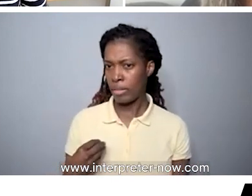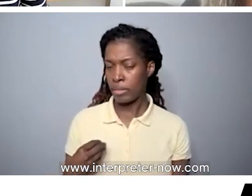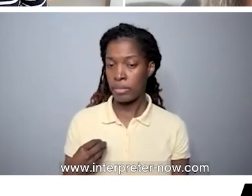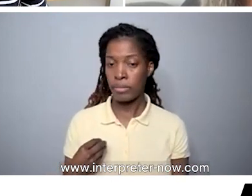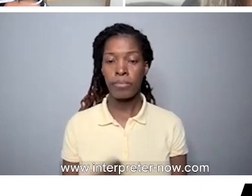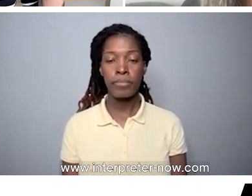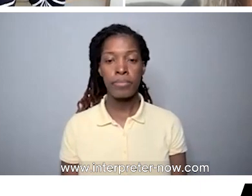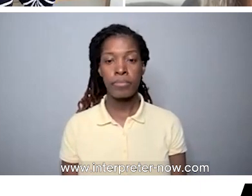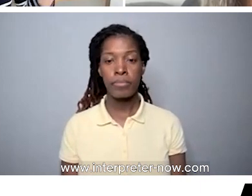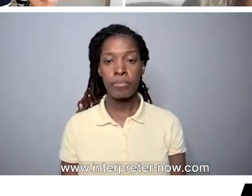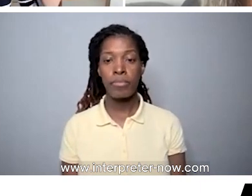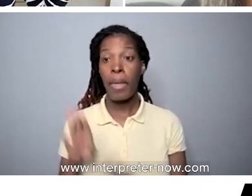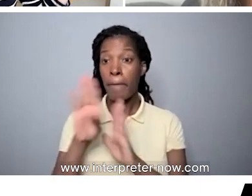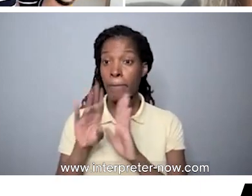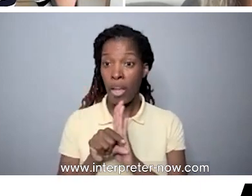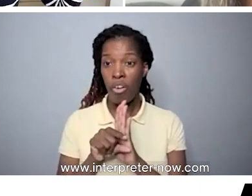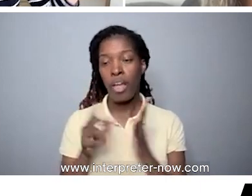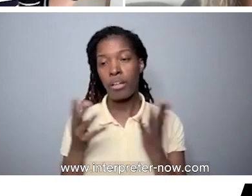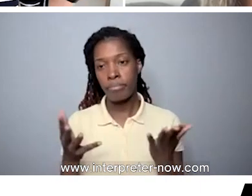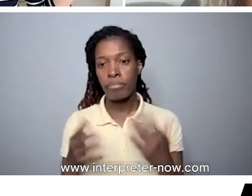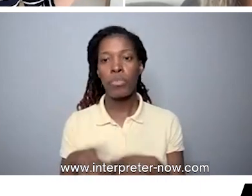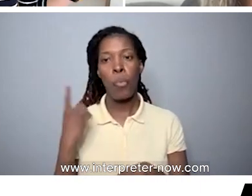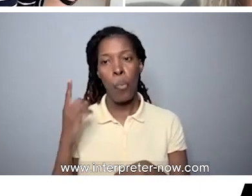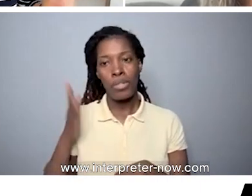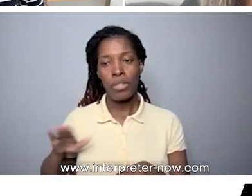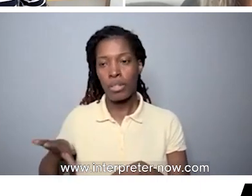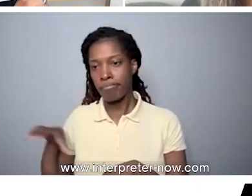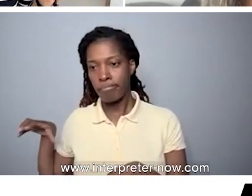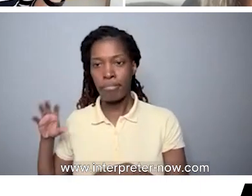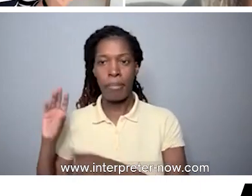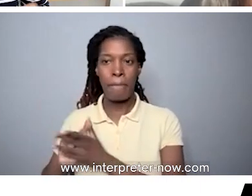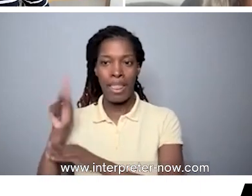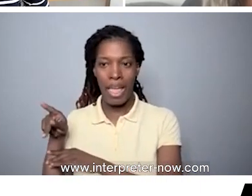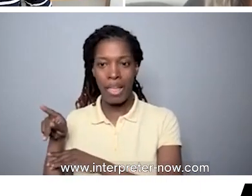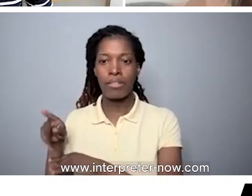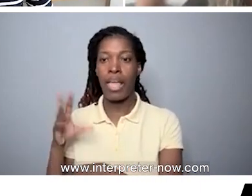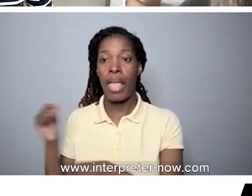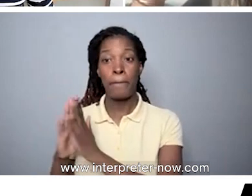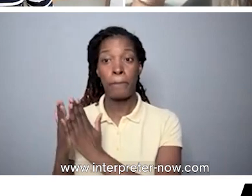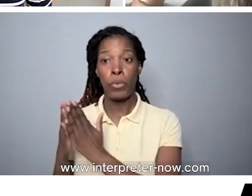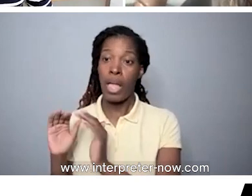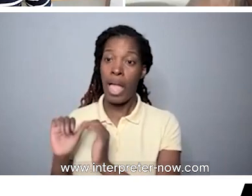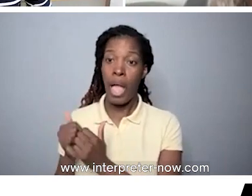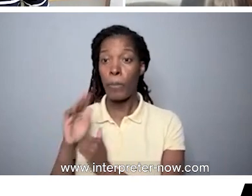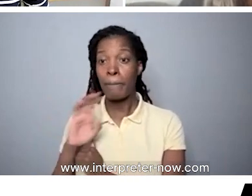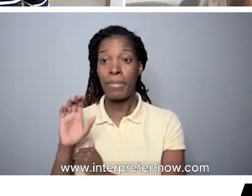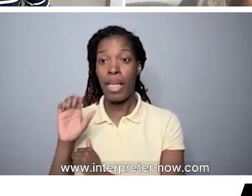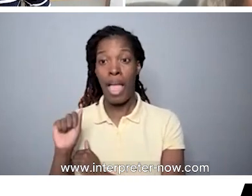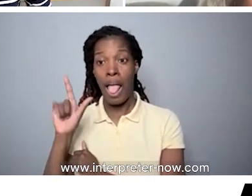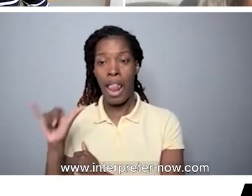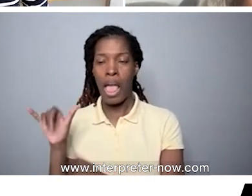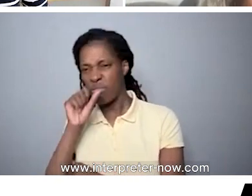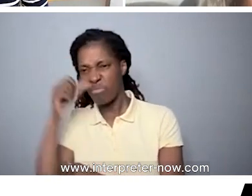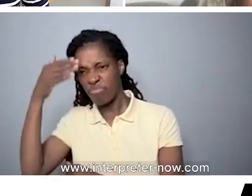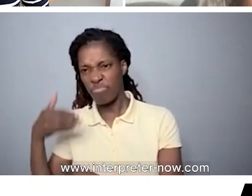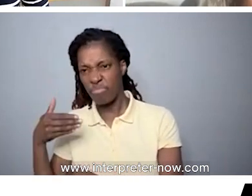And you all know my background. One side is plants and my book, How to Be an Ally, with an orange cover. And on the other side